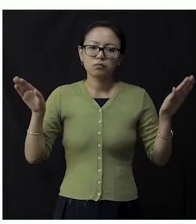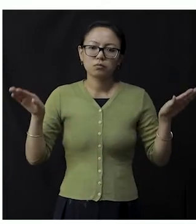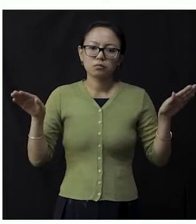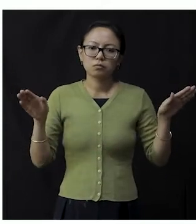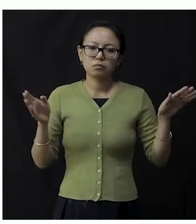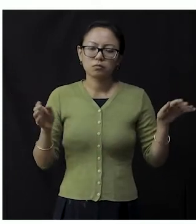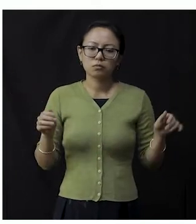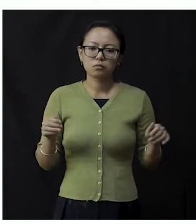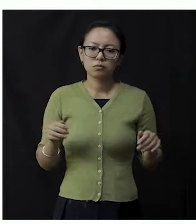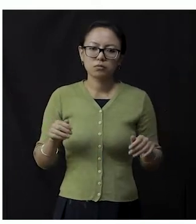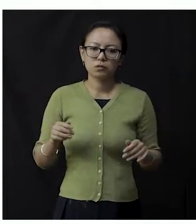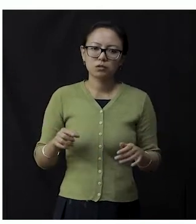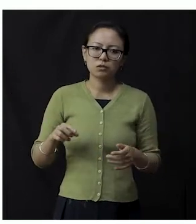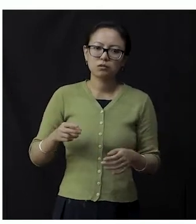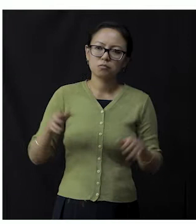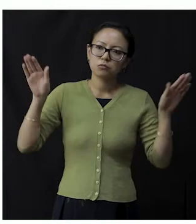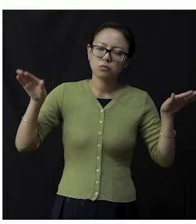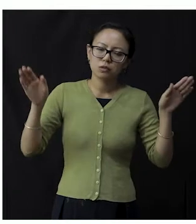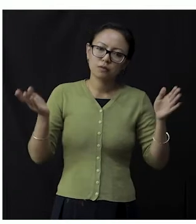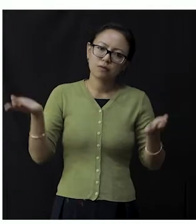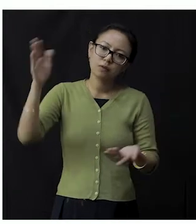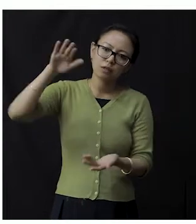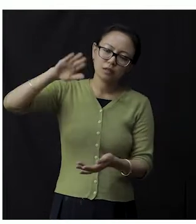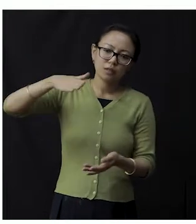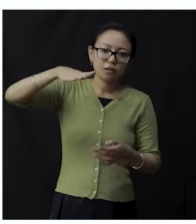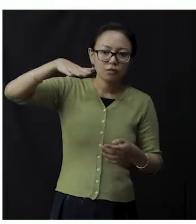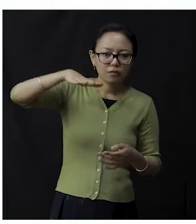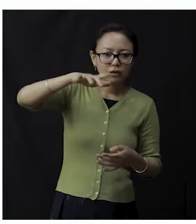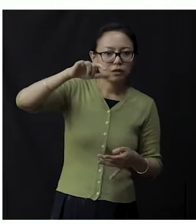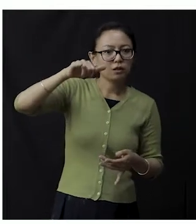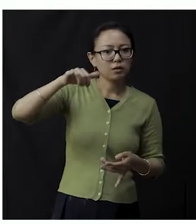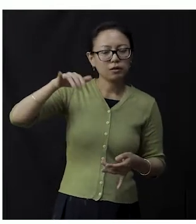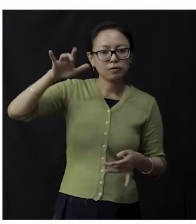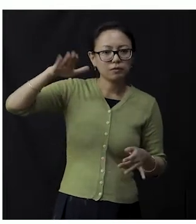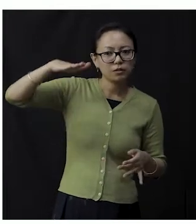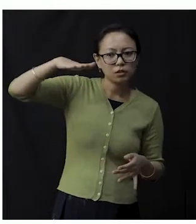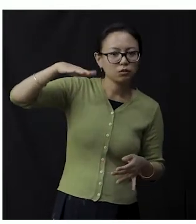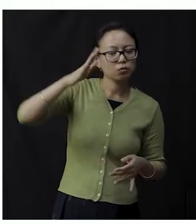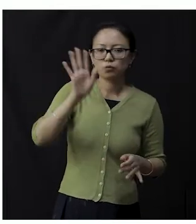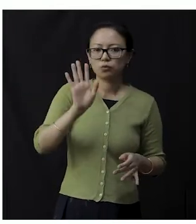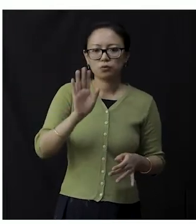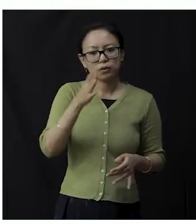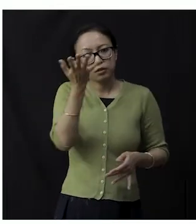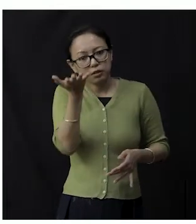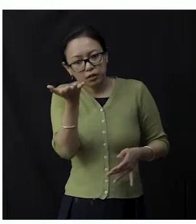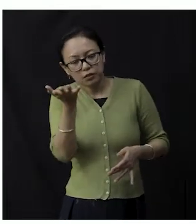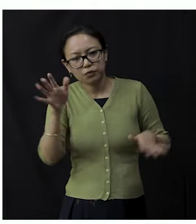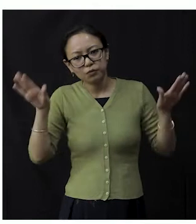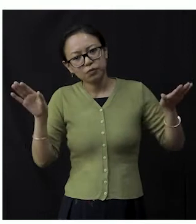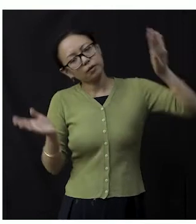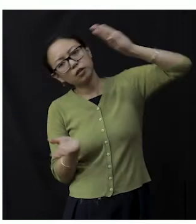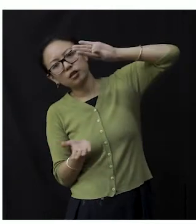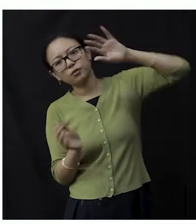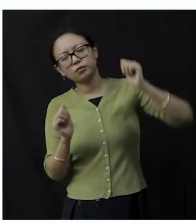down and there was a village. Have you ever seen a bird flying upside down? I only